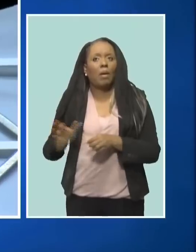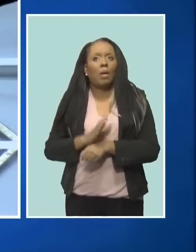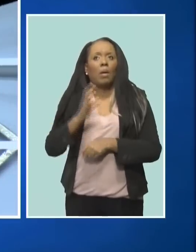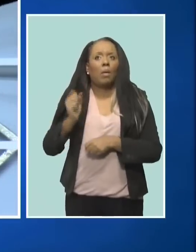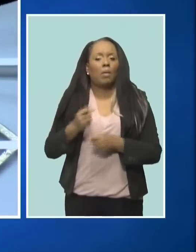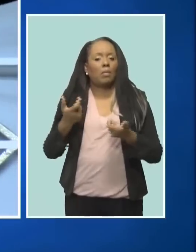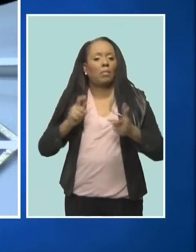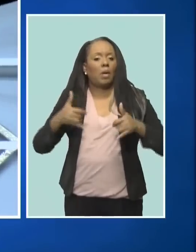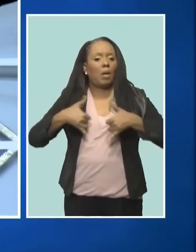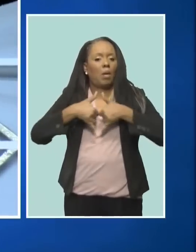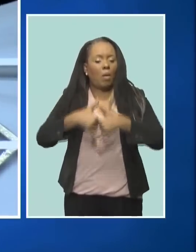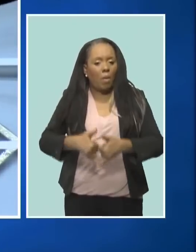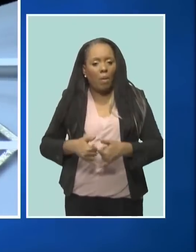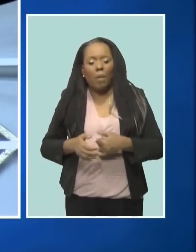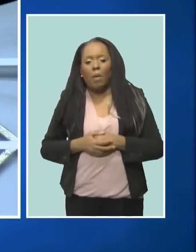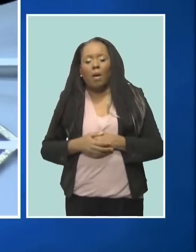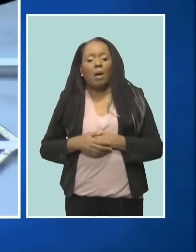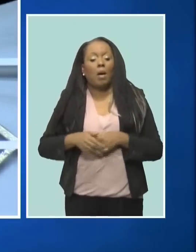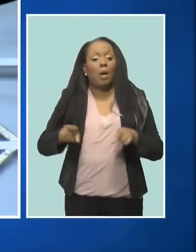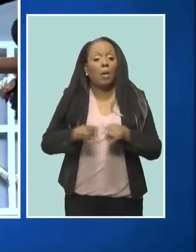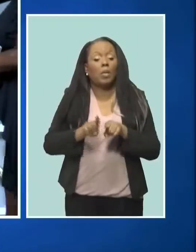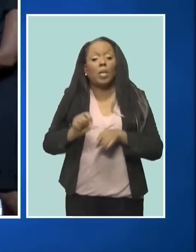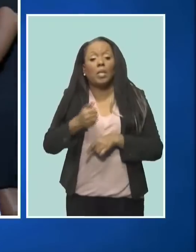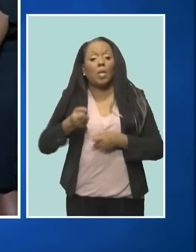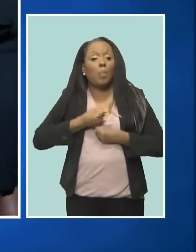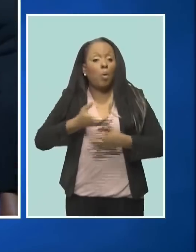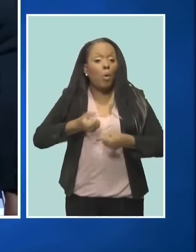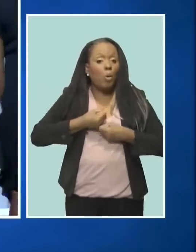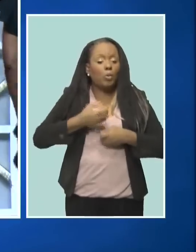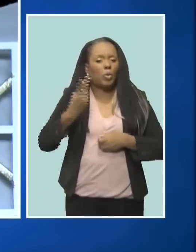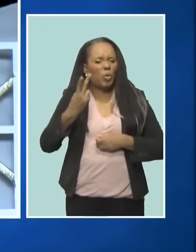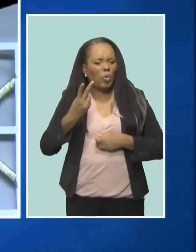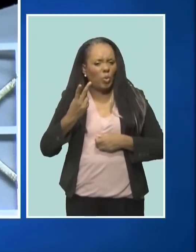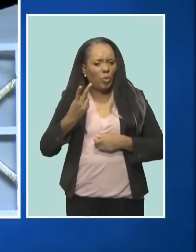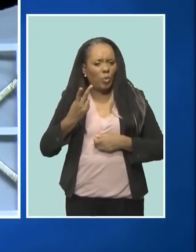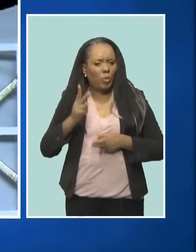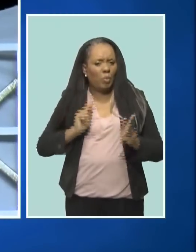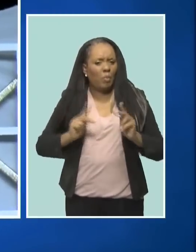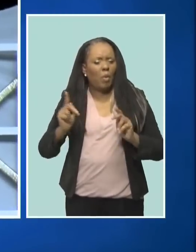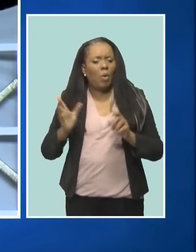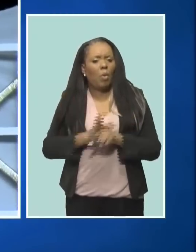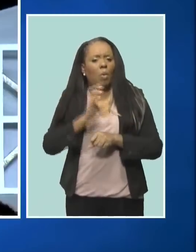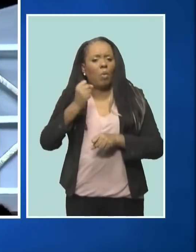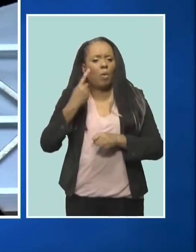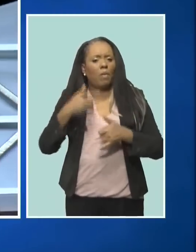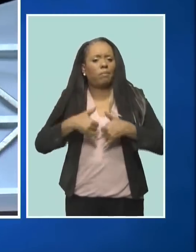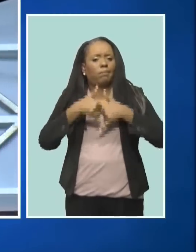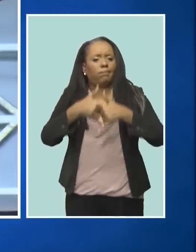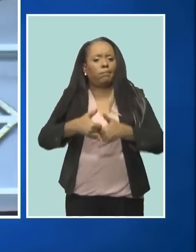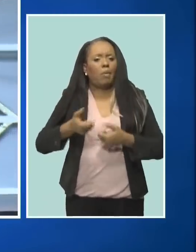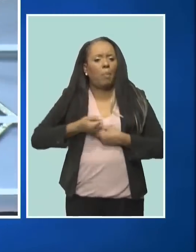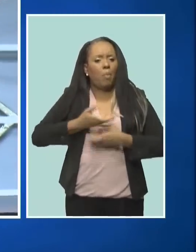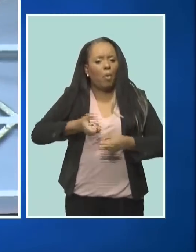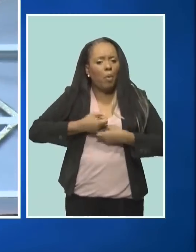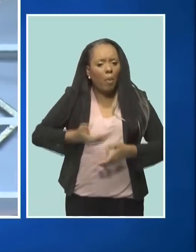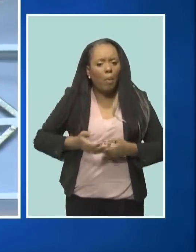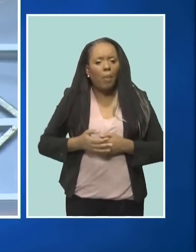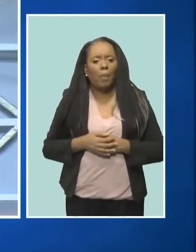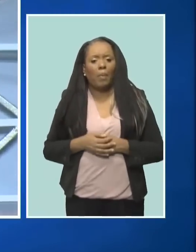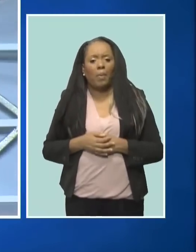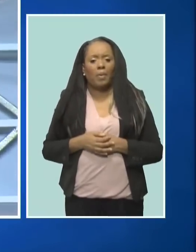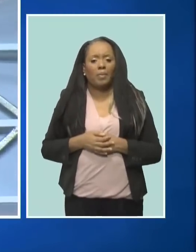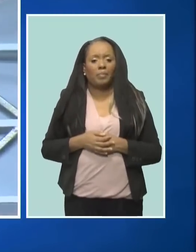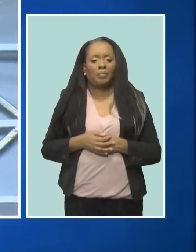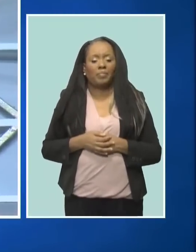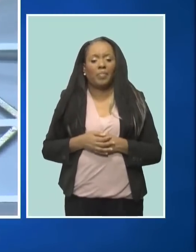entry, Passing the Light. Dr. Diane Brathwaite of the Gem in Eye project collected the Erskine Calendar Award for Excellence in